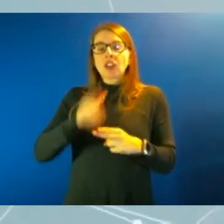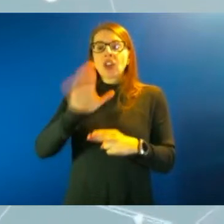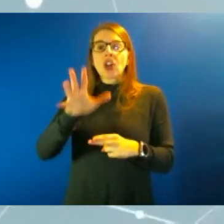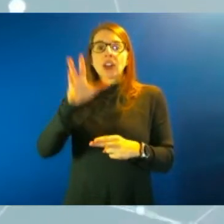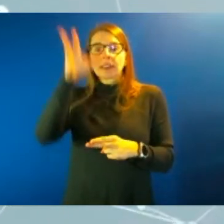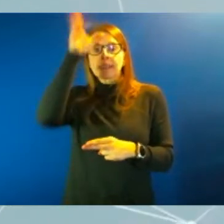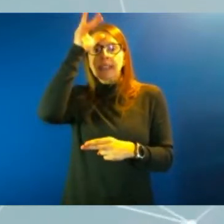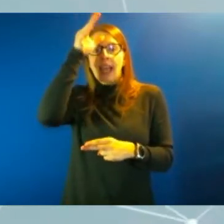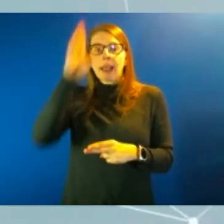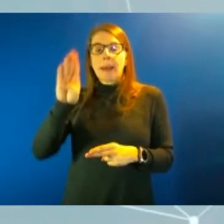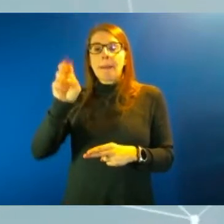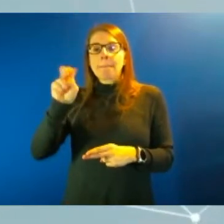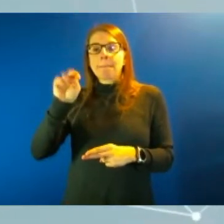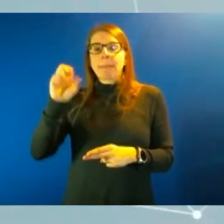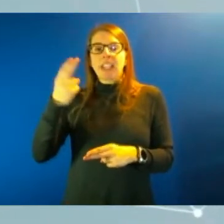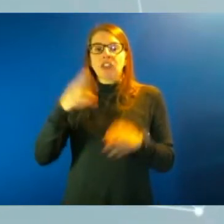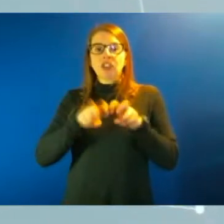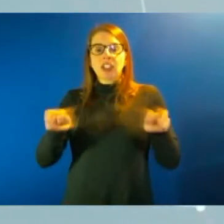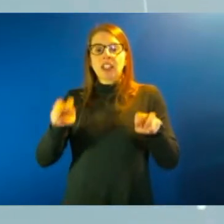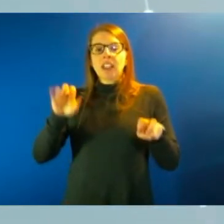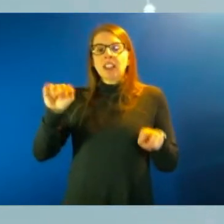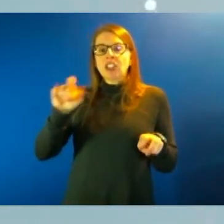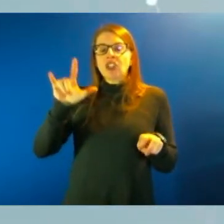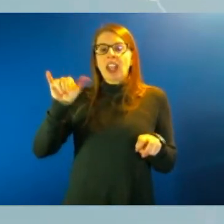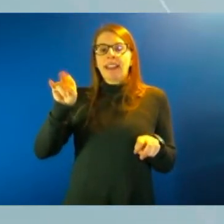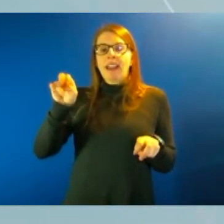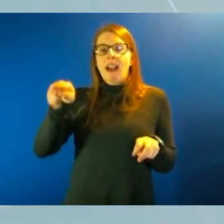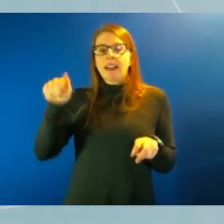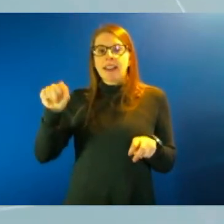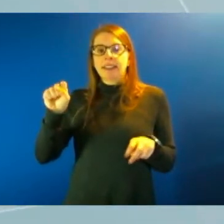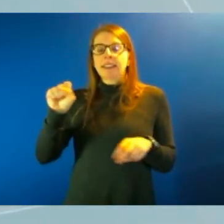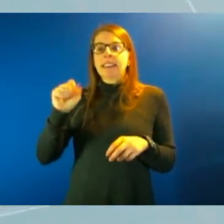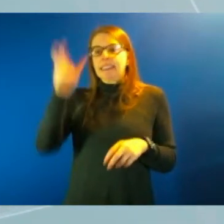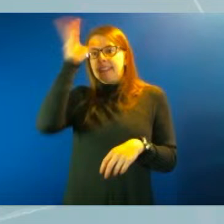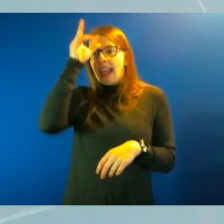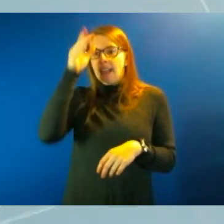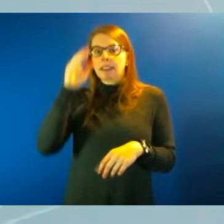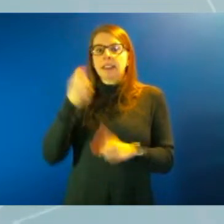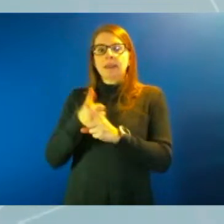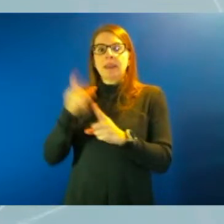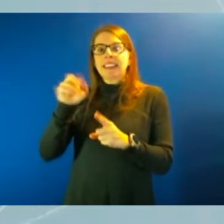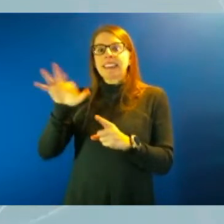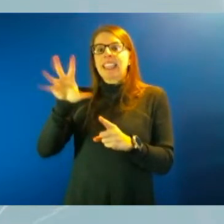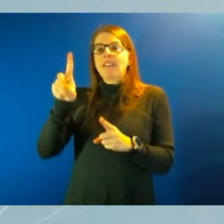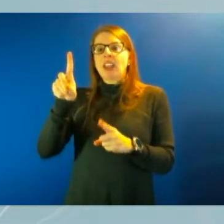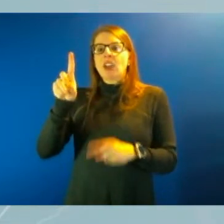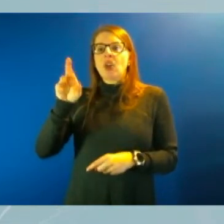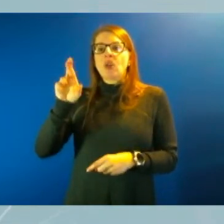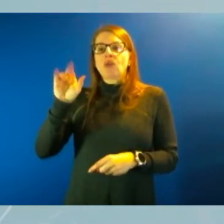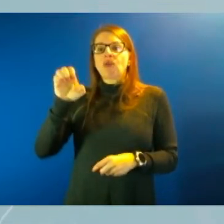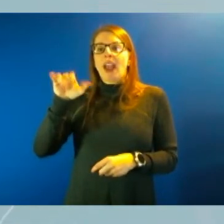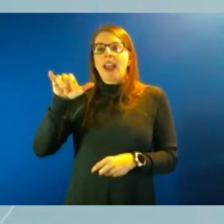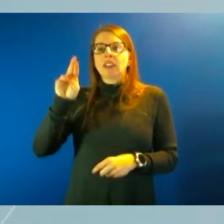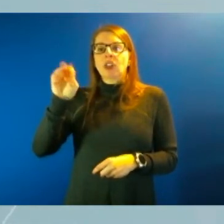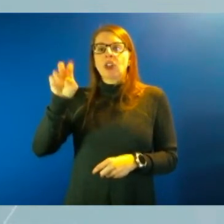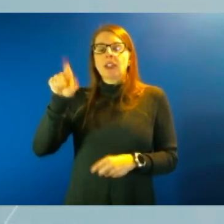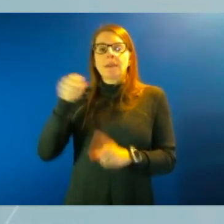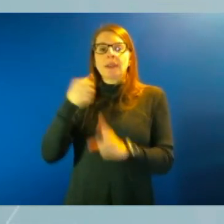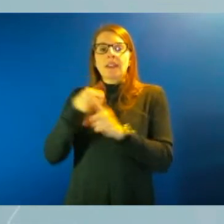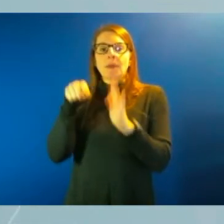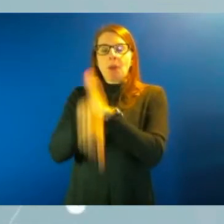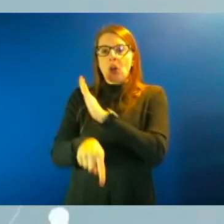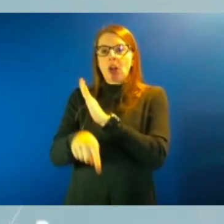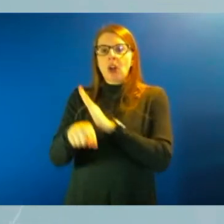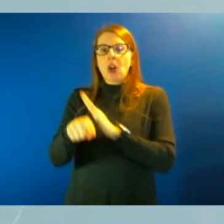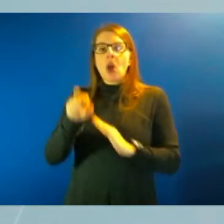Jay Liana's dad was David Reynolds. He was was murdered in a road rage